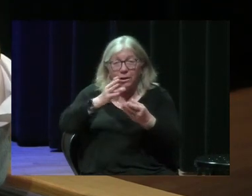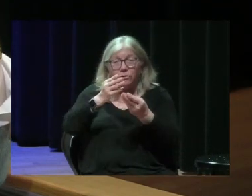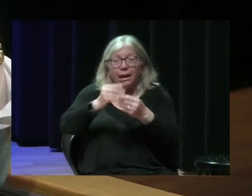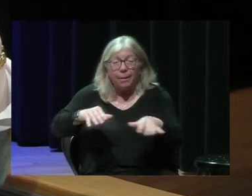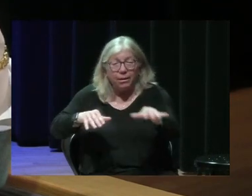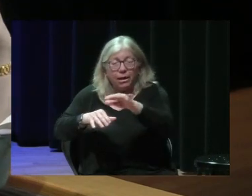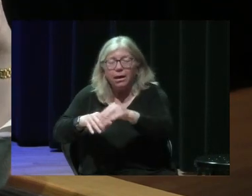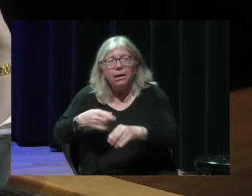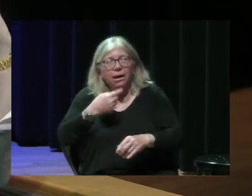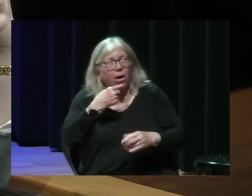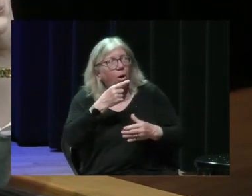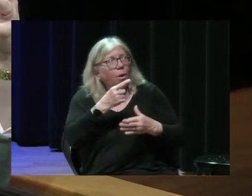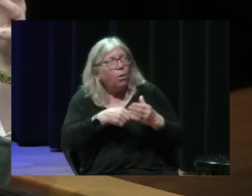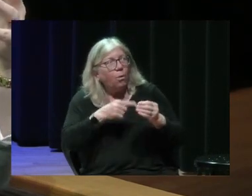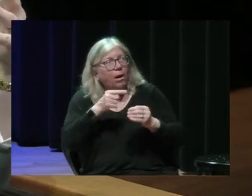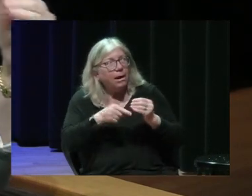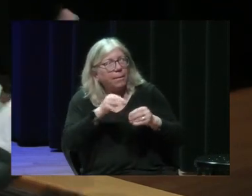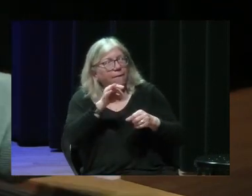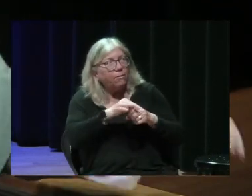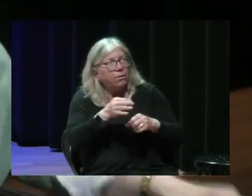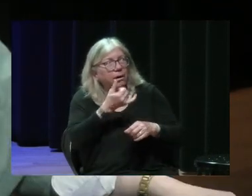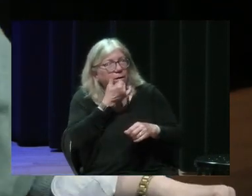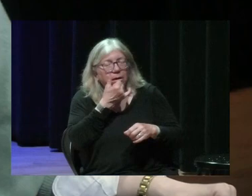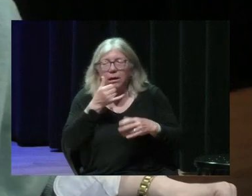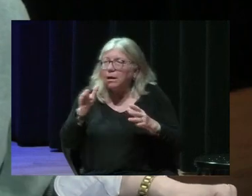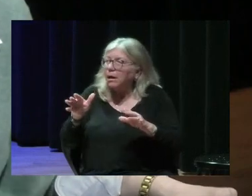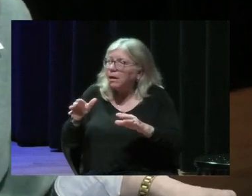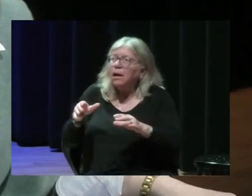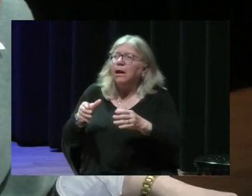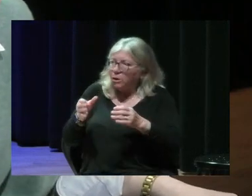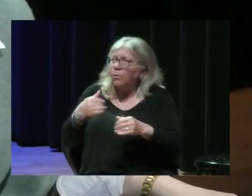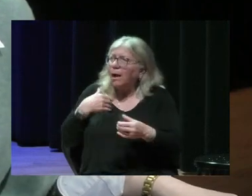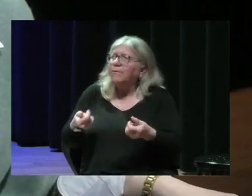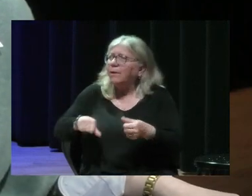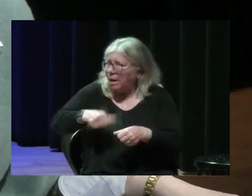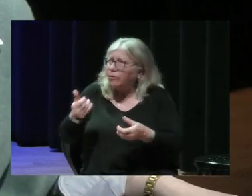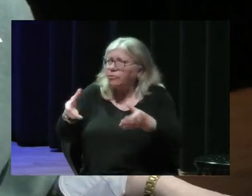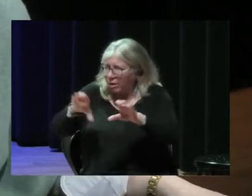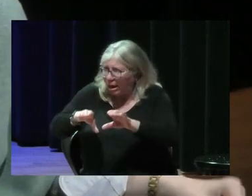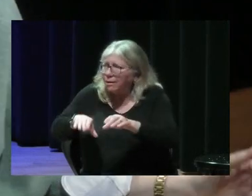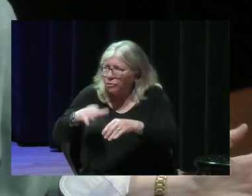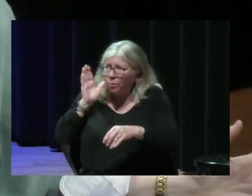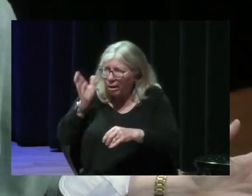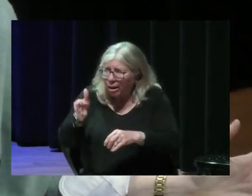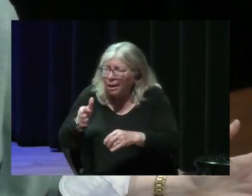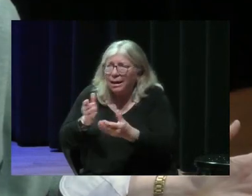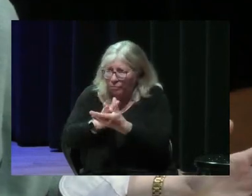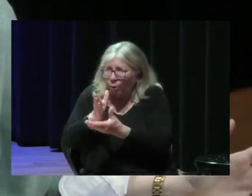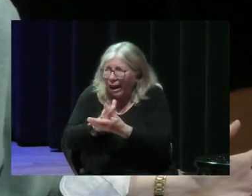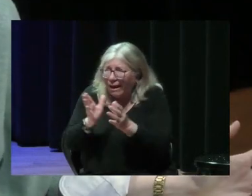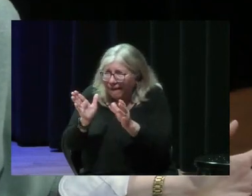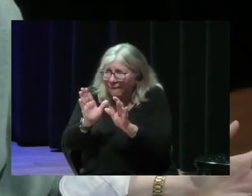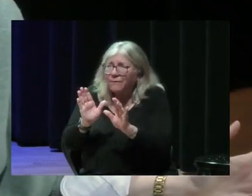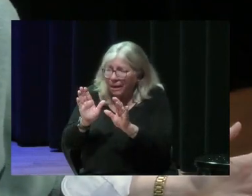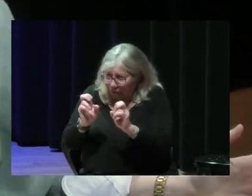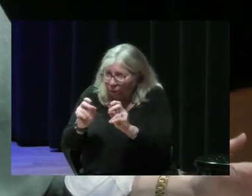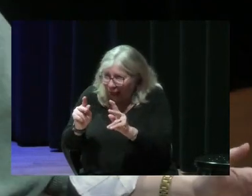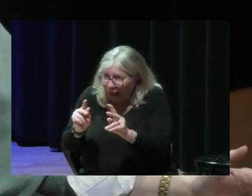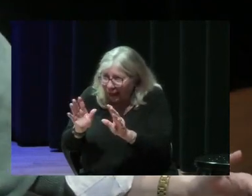say, like, well, what if I vote and I get it wrong? And I'm like, baby, they're gonna give you another chance. Like, it's okay. It's